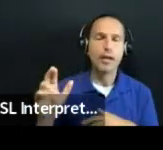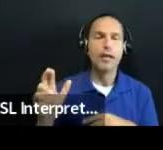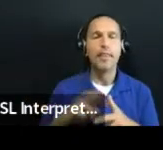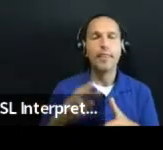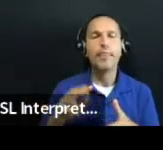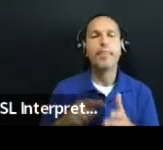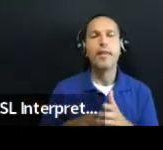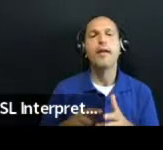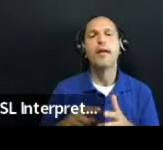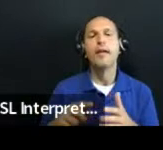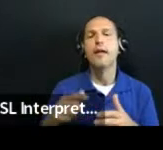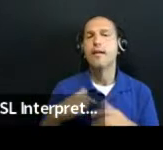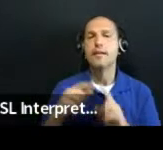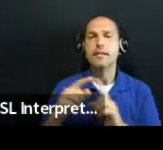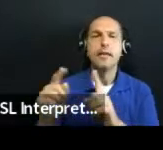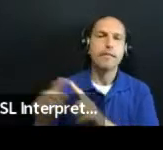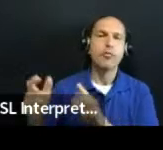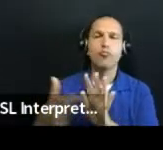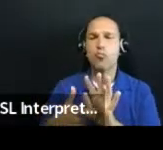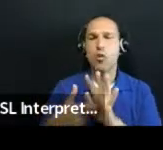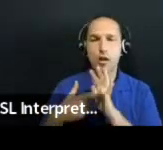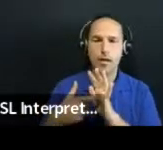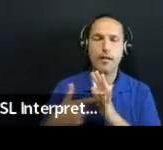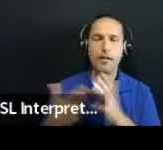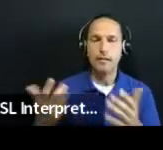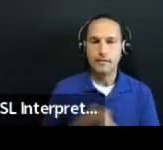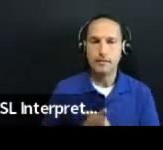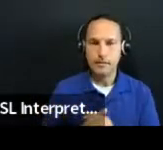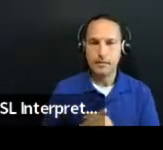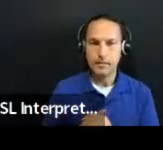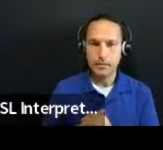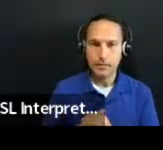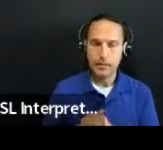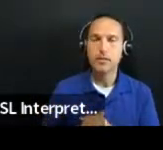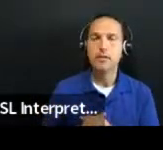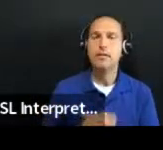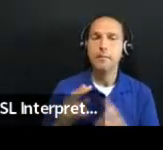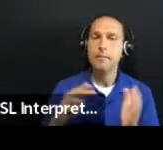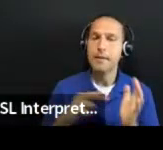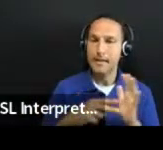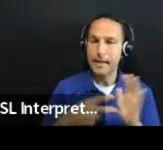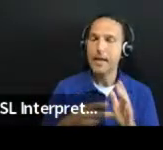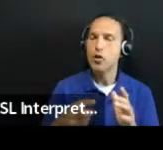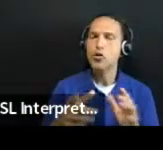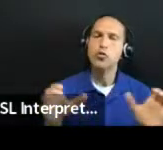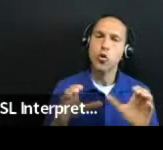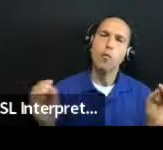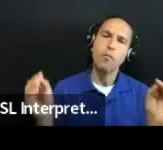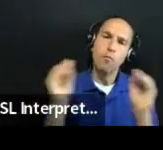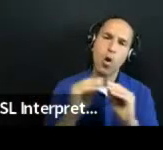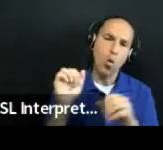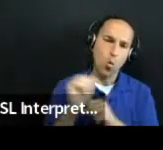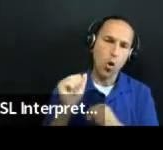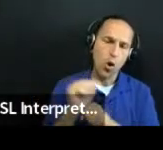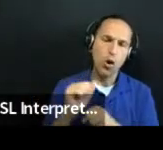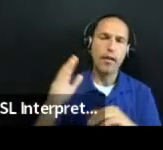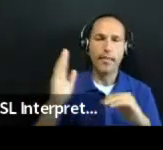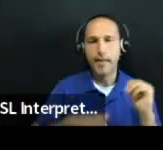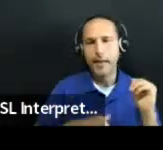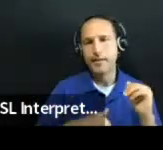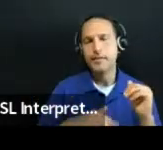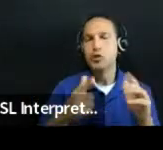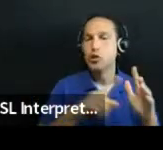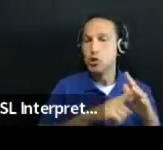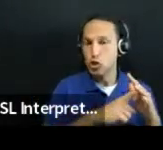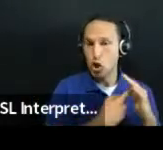with a diverging set of requirements, and ultimately you're going to end up doing more work than if you